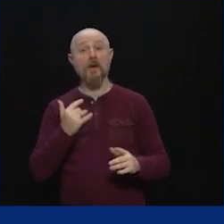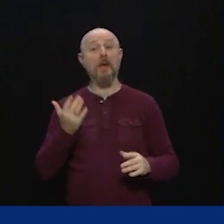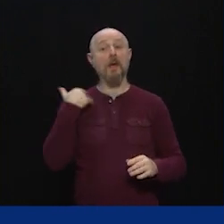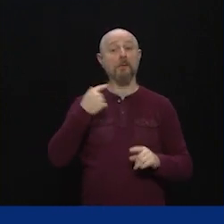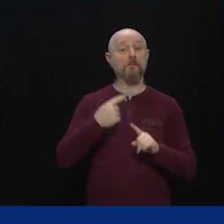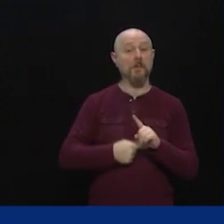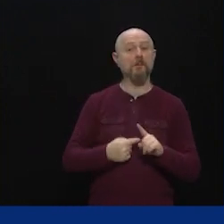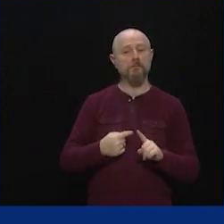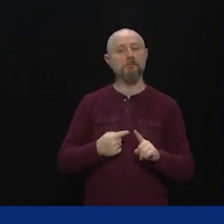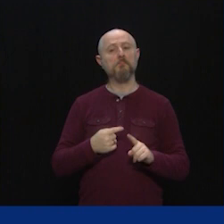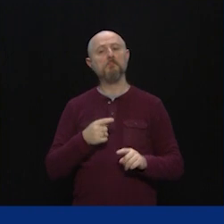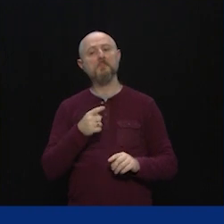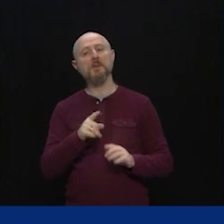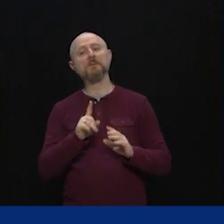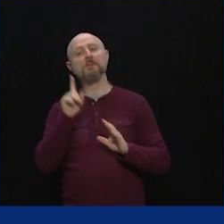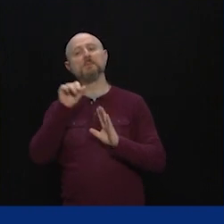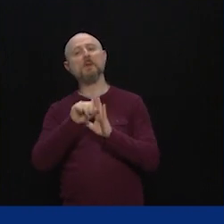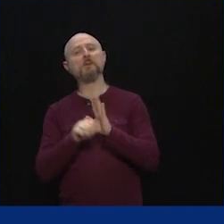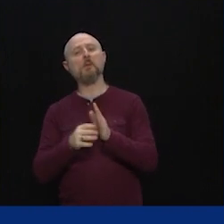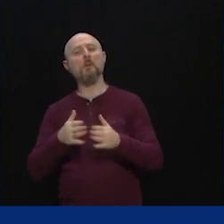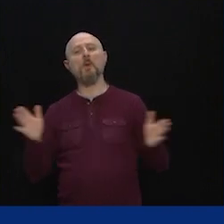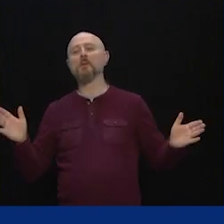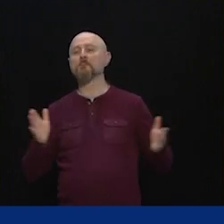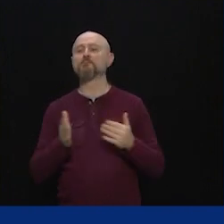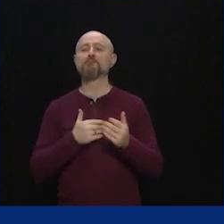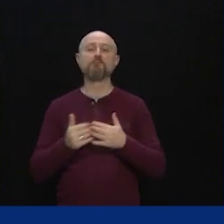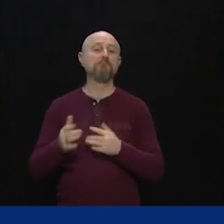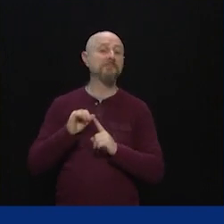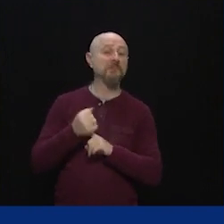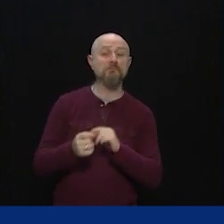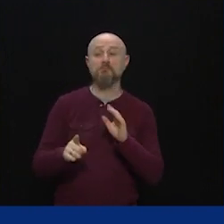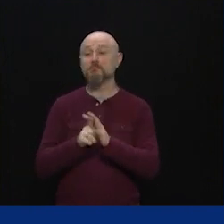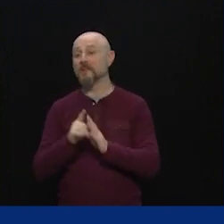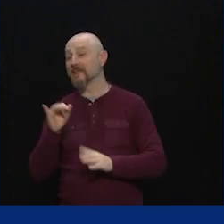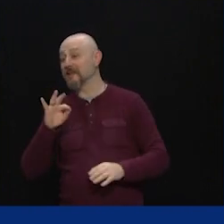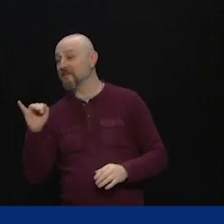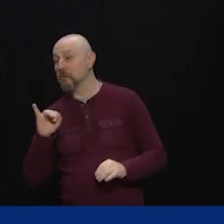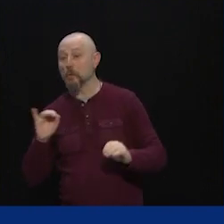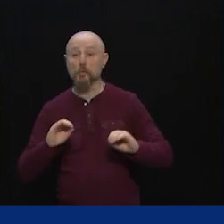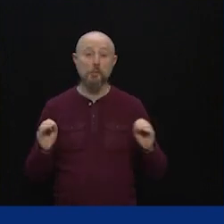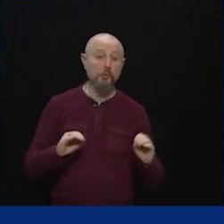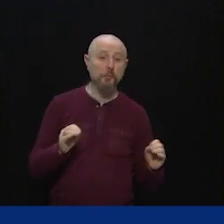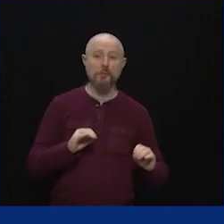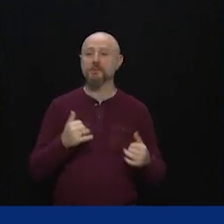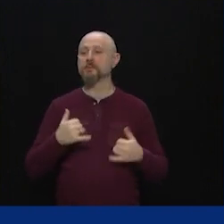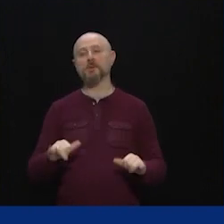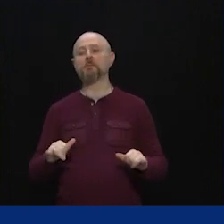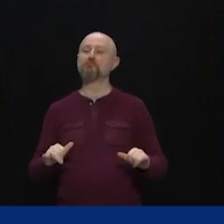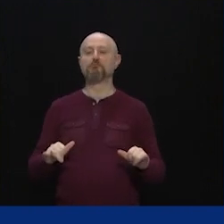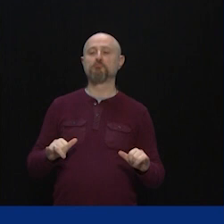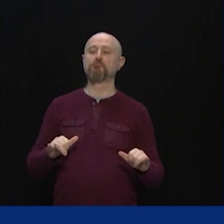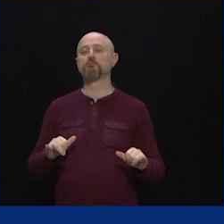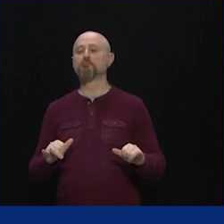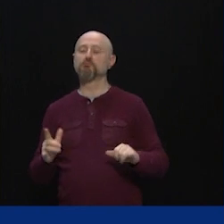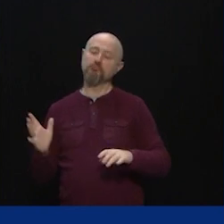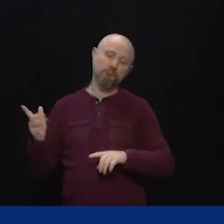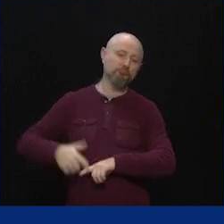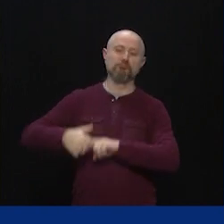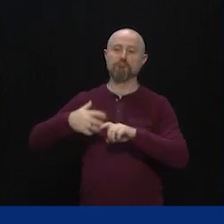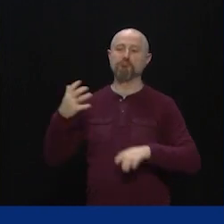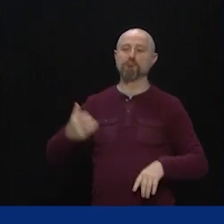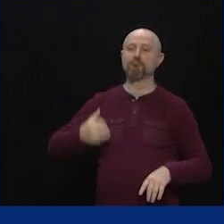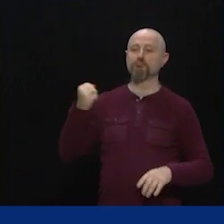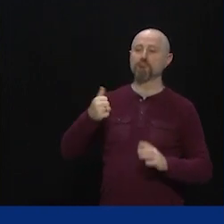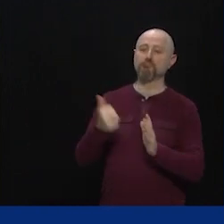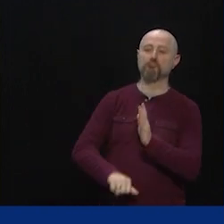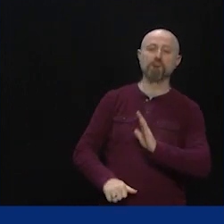had almost no infections in your area, and elective surgeries were shut down. It does not have to be that way. That was an approach